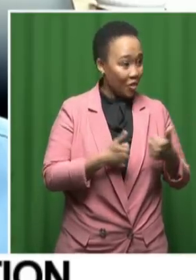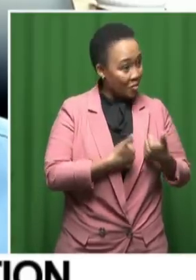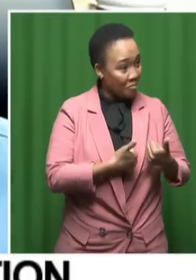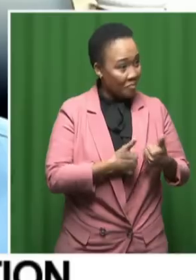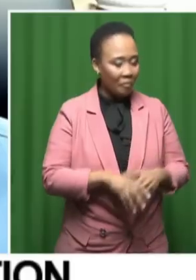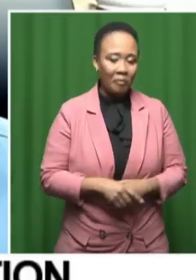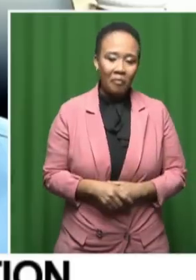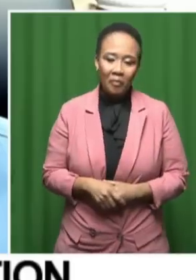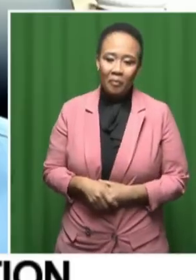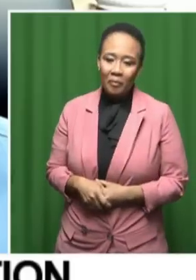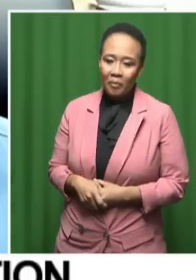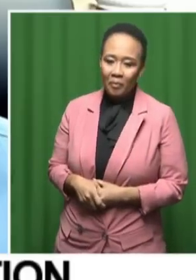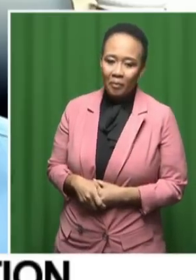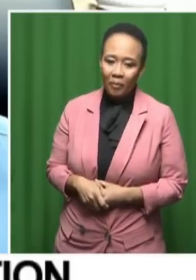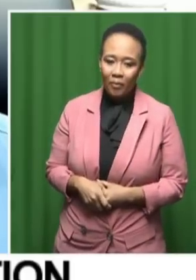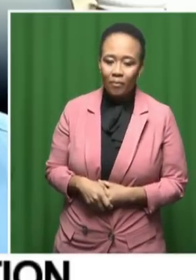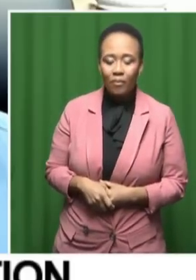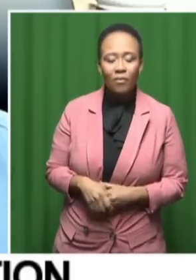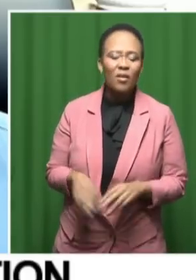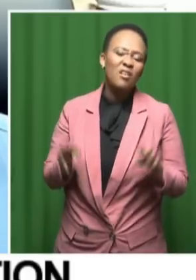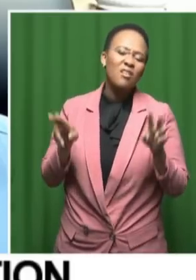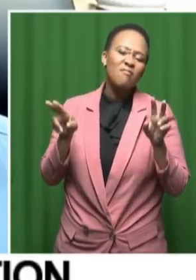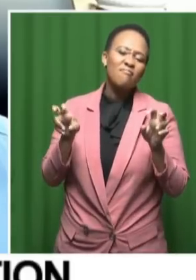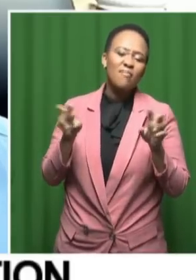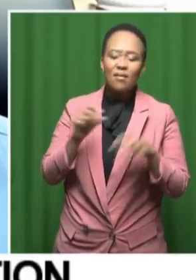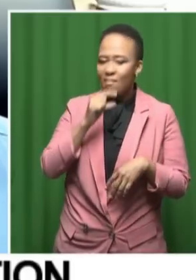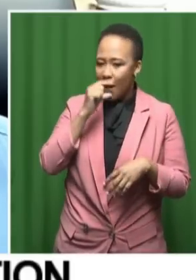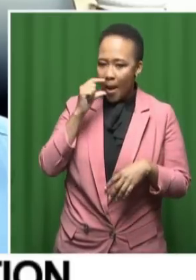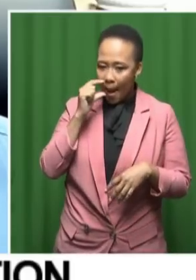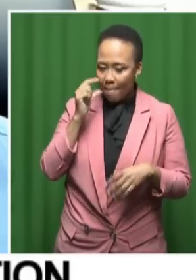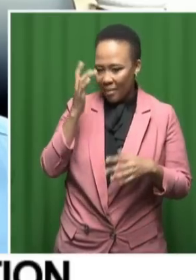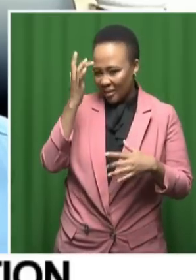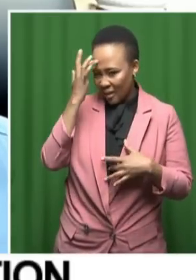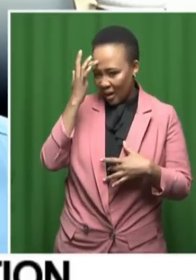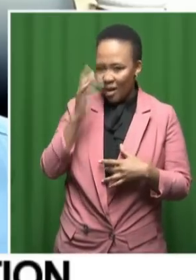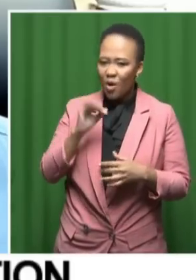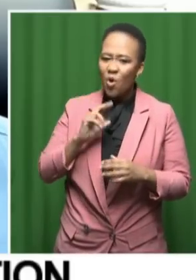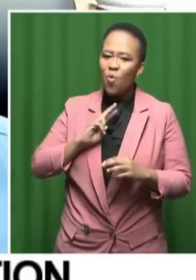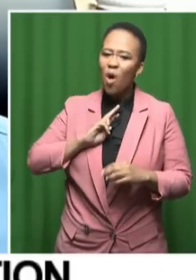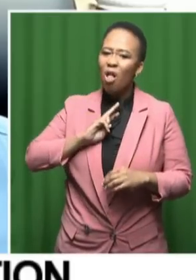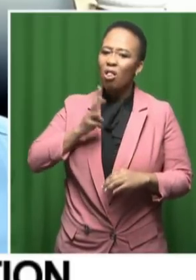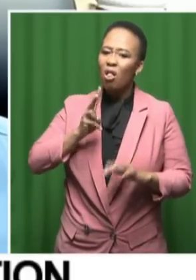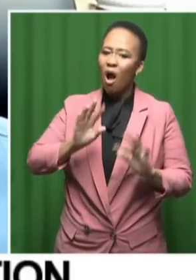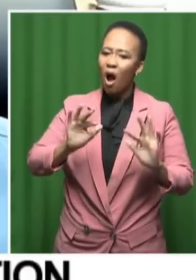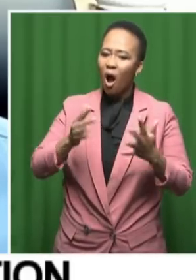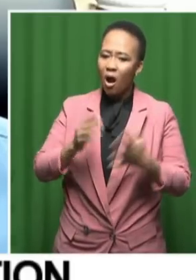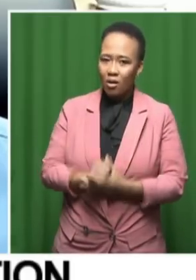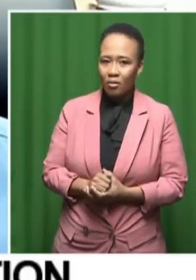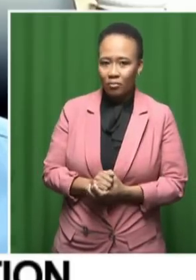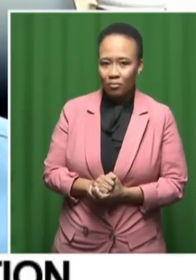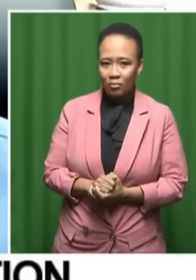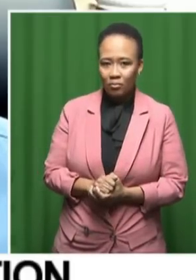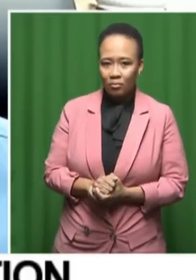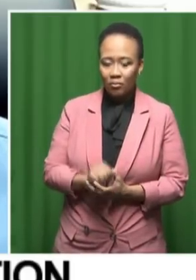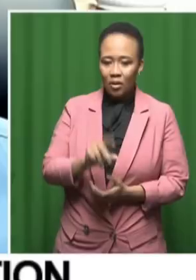let's just start with the name of this new variant. How do we pronounce it? It's called Kraken,